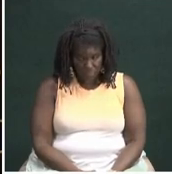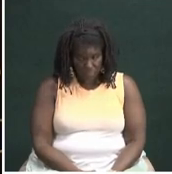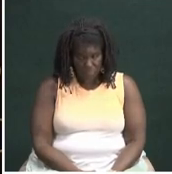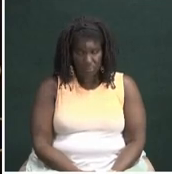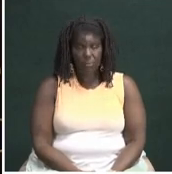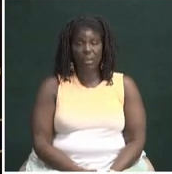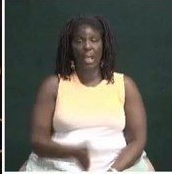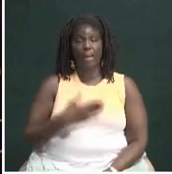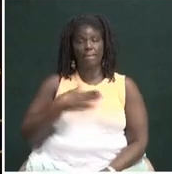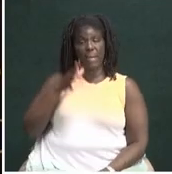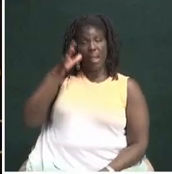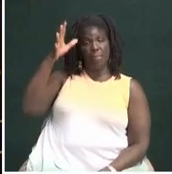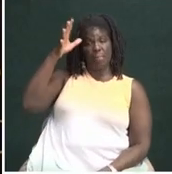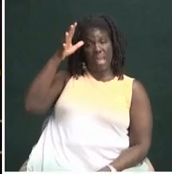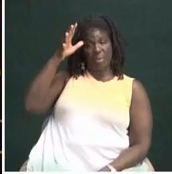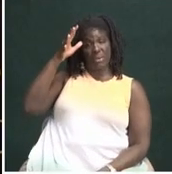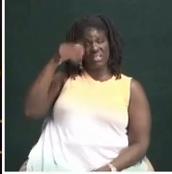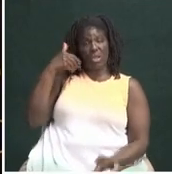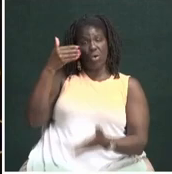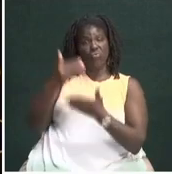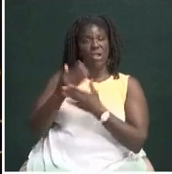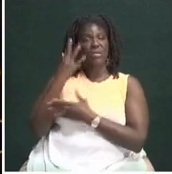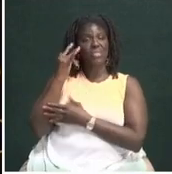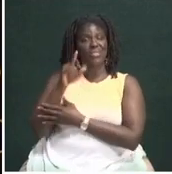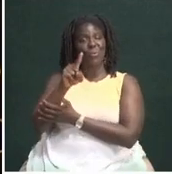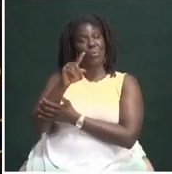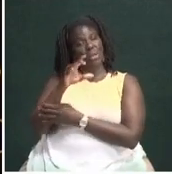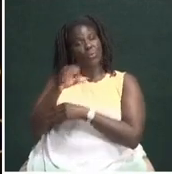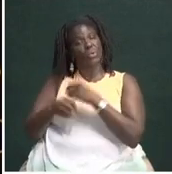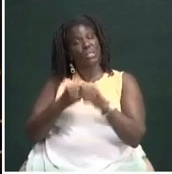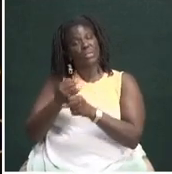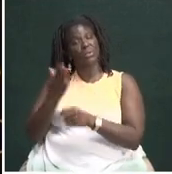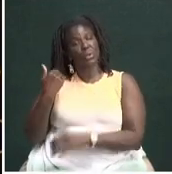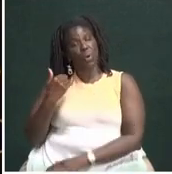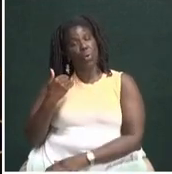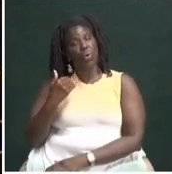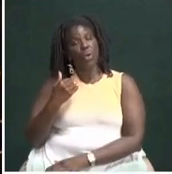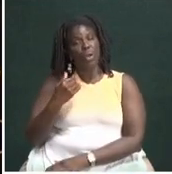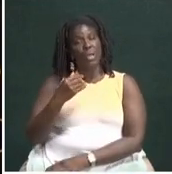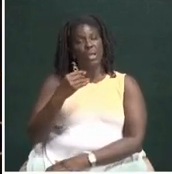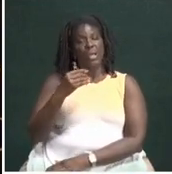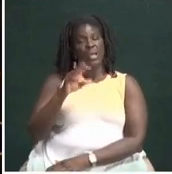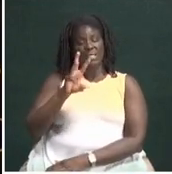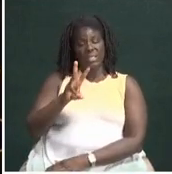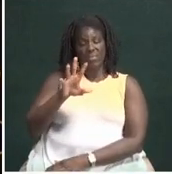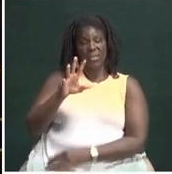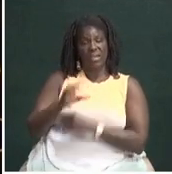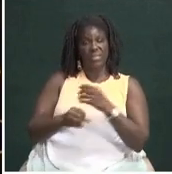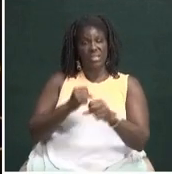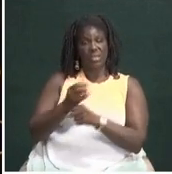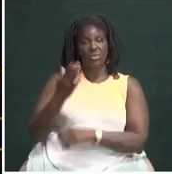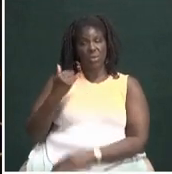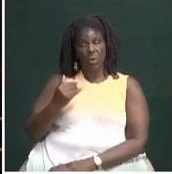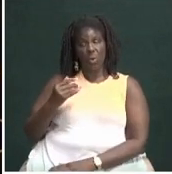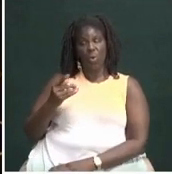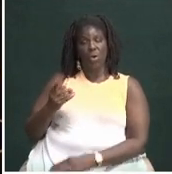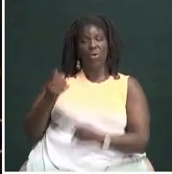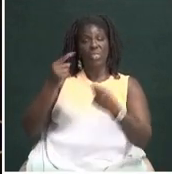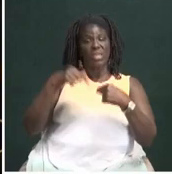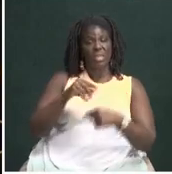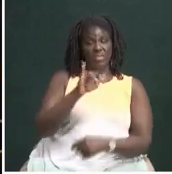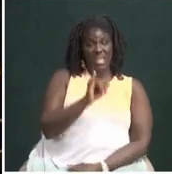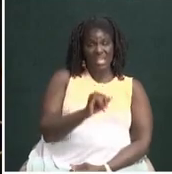My parents immigrated to California 100 years ago. And 65 years ago, they made their way to the